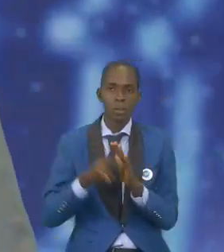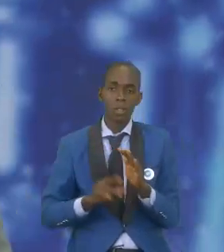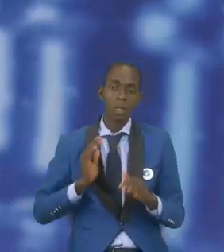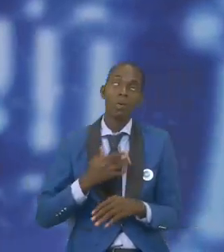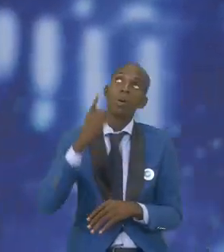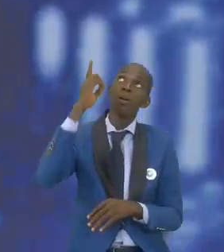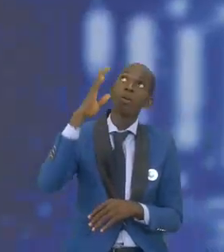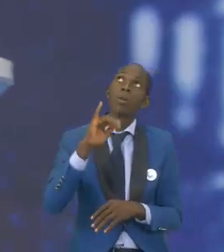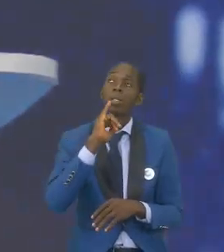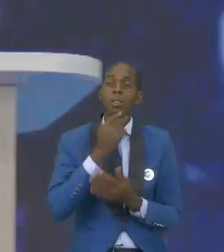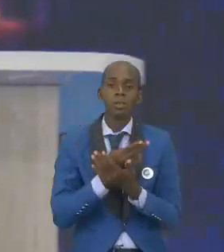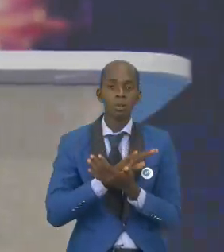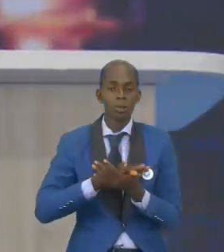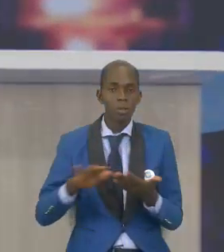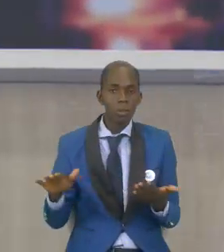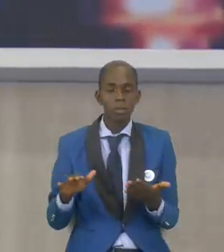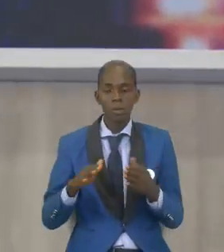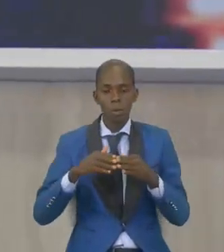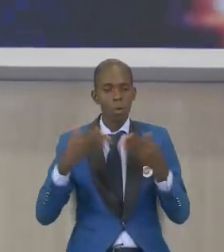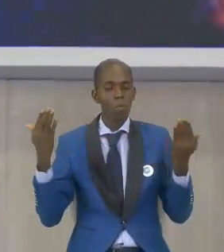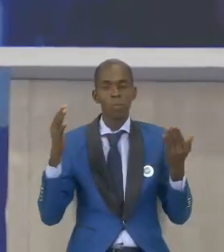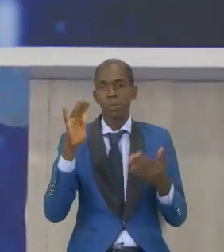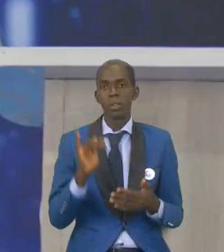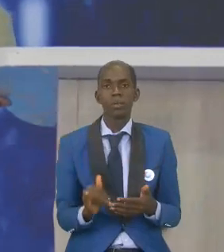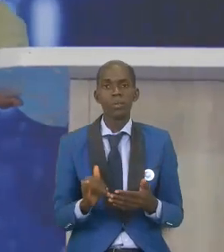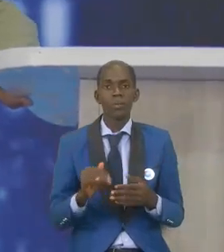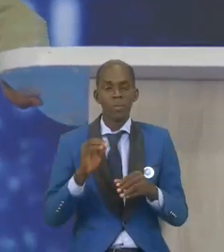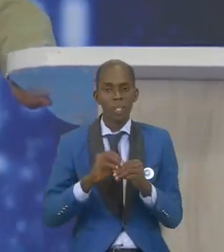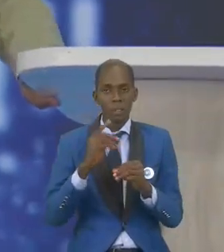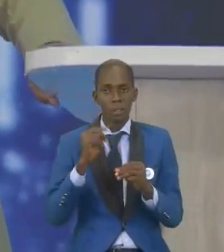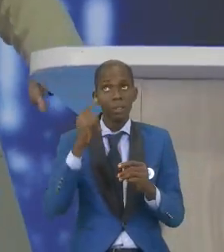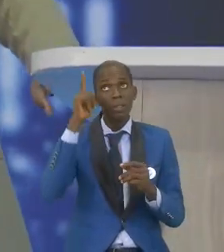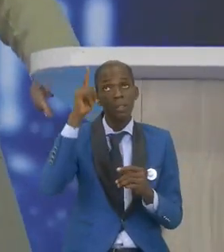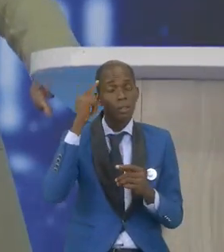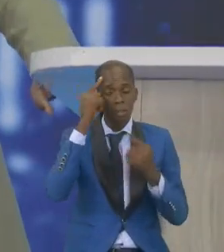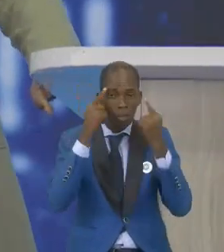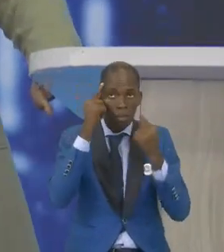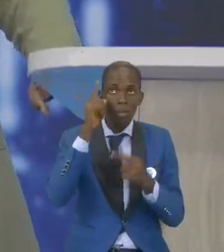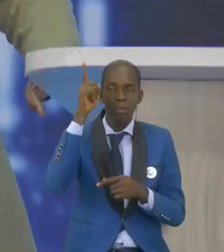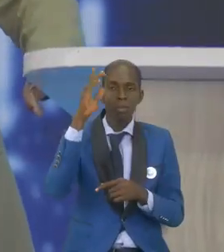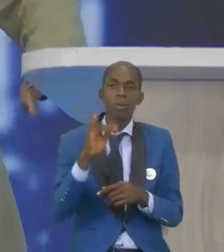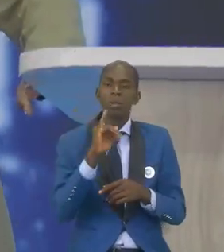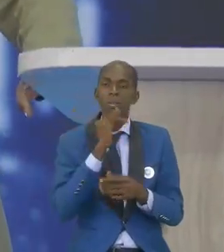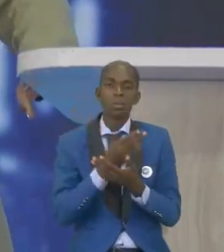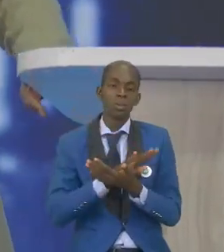holy. Transparently, in his thoughts, God is holy. In his